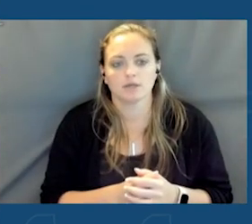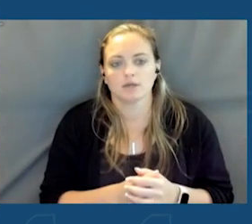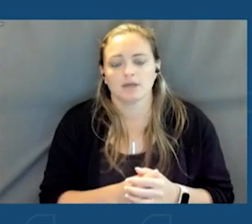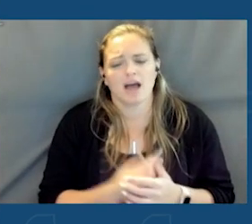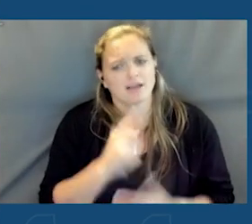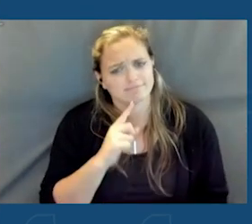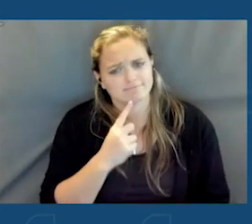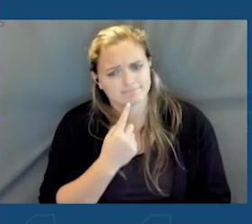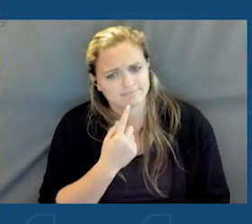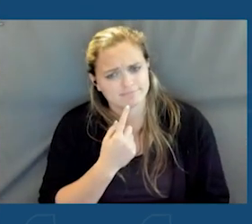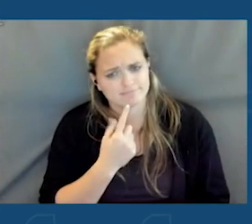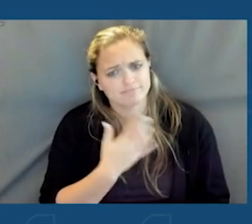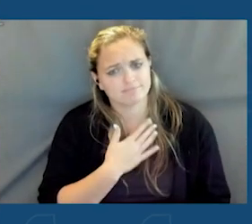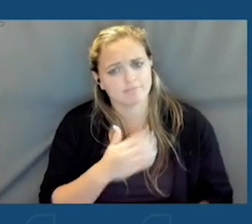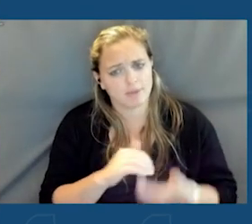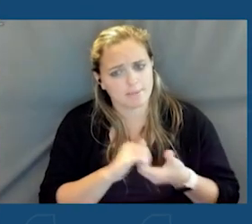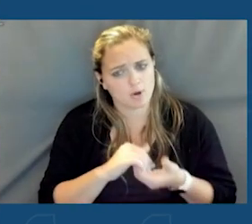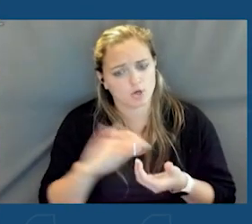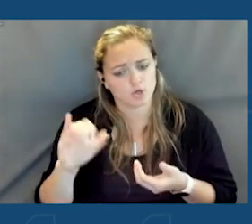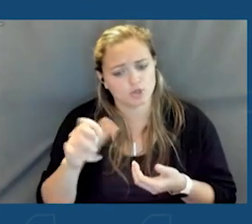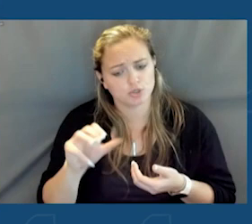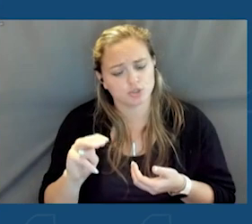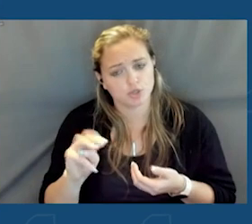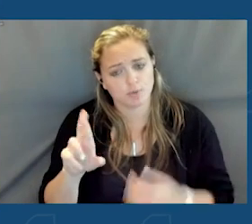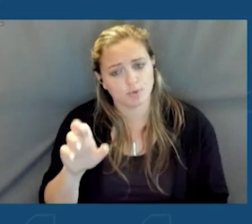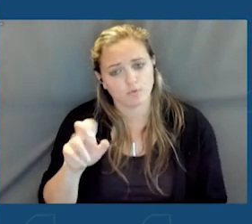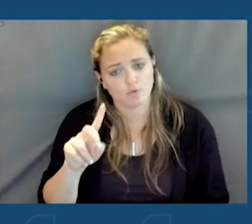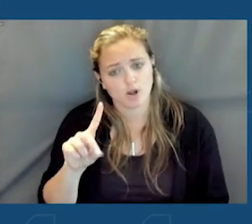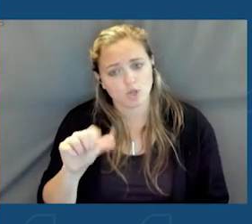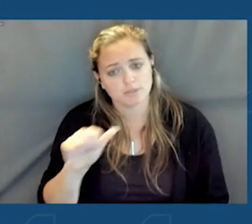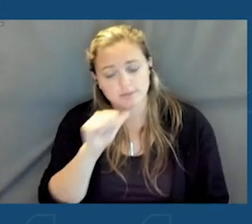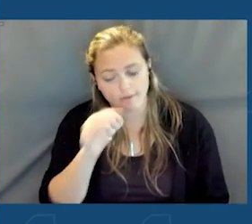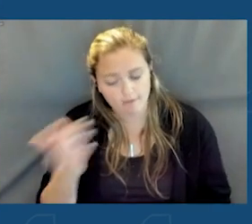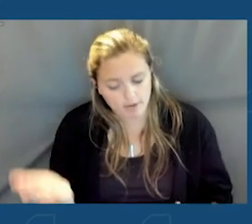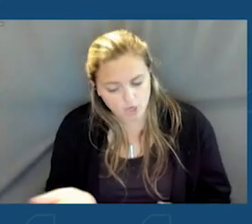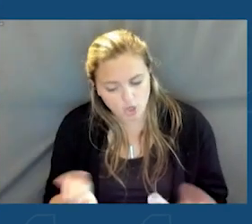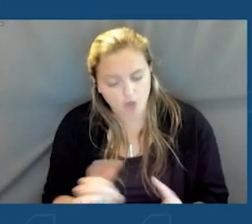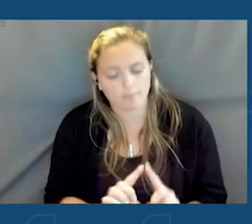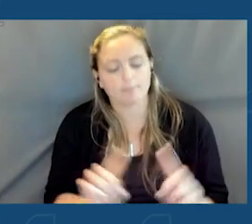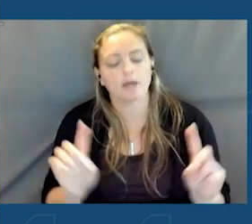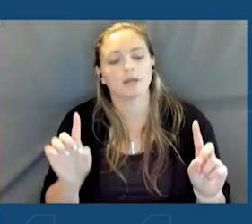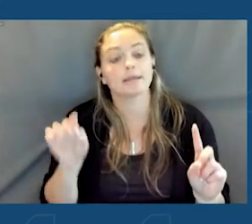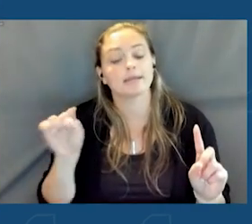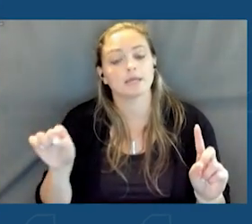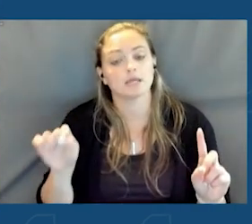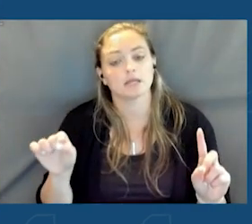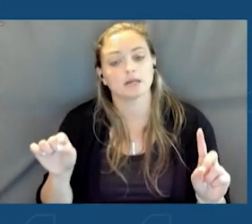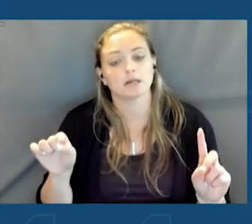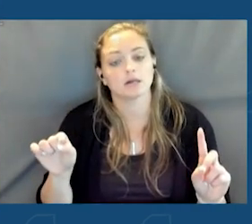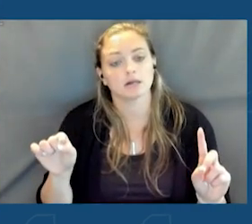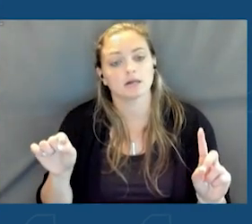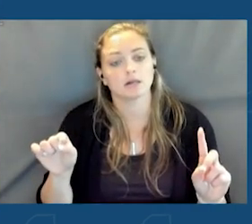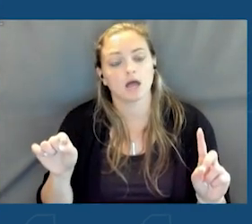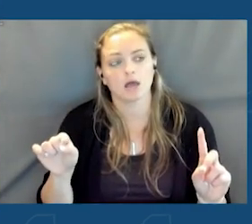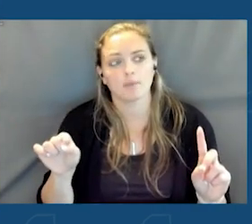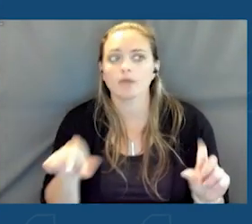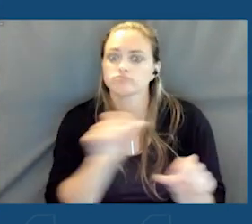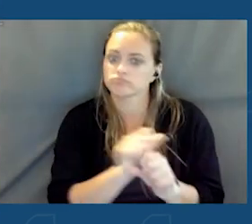my great partner, Jim Reynolds, is not here, couldn't be here, but he has been at the forefront of